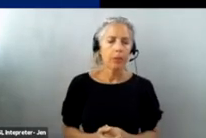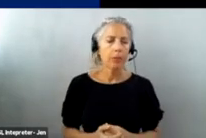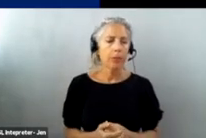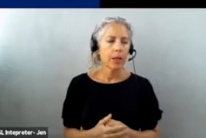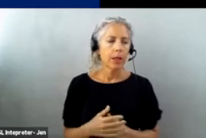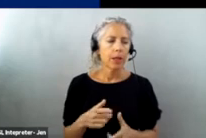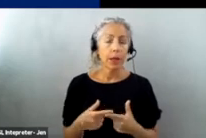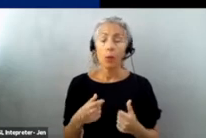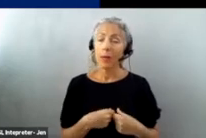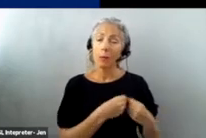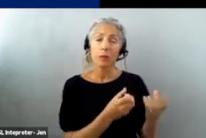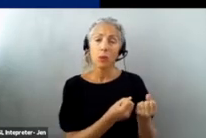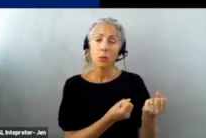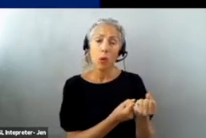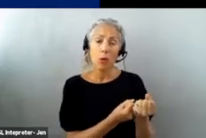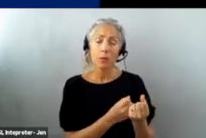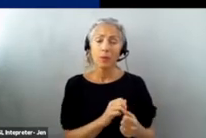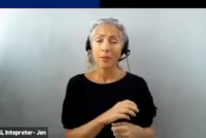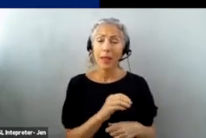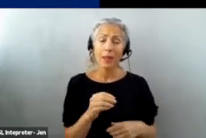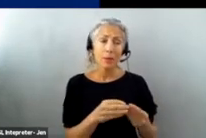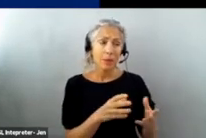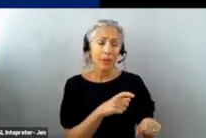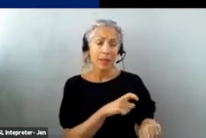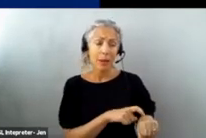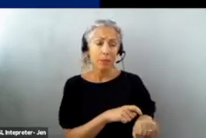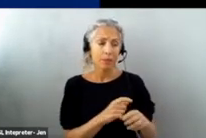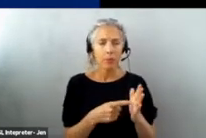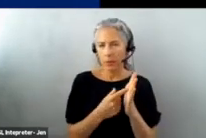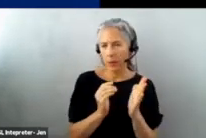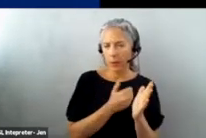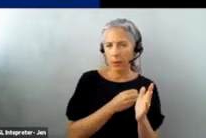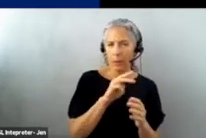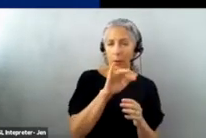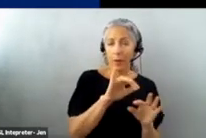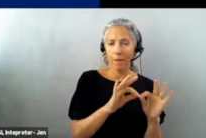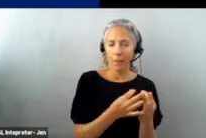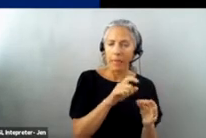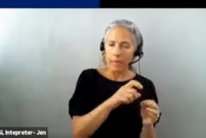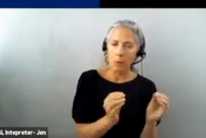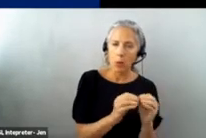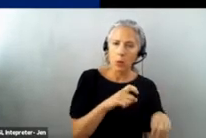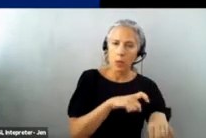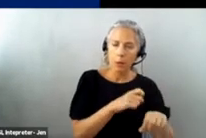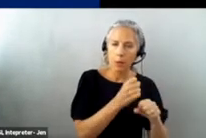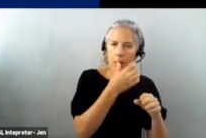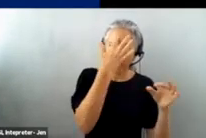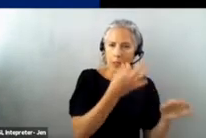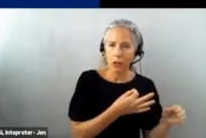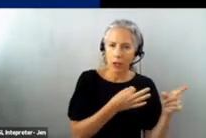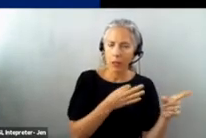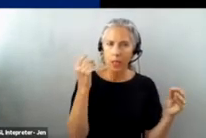with that support and that time that they need, as sometimes our minority families do need a little bit more time to make those